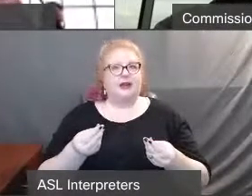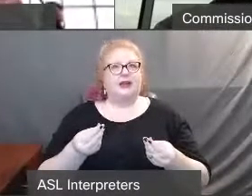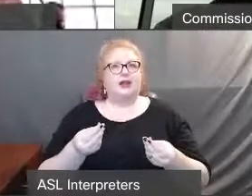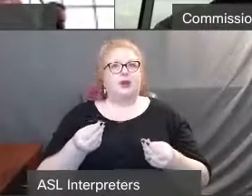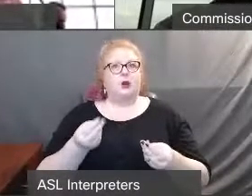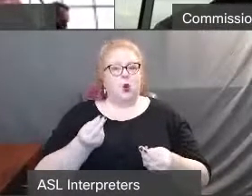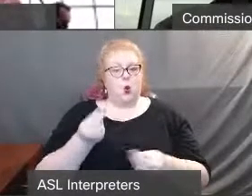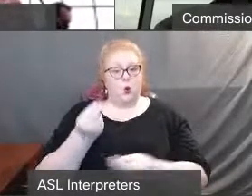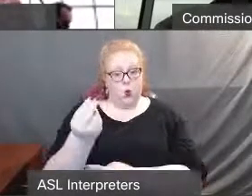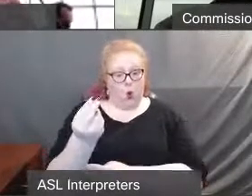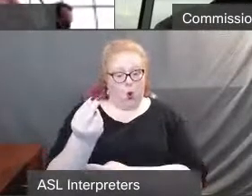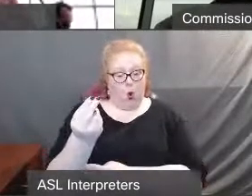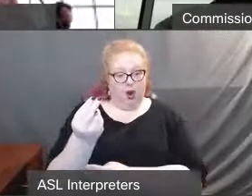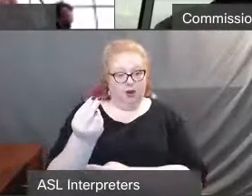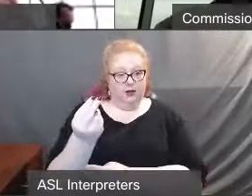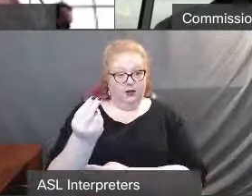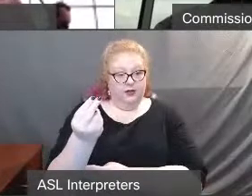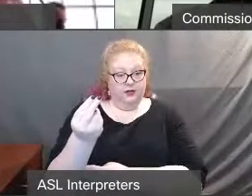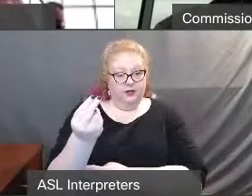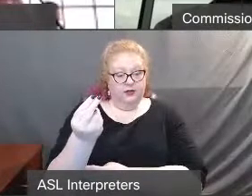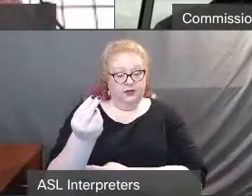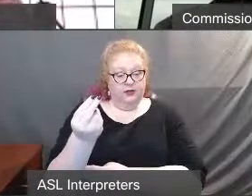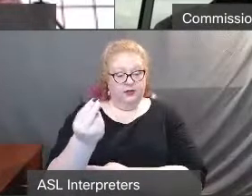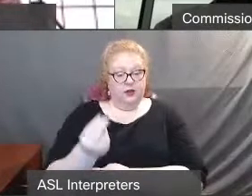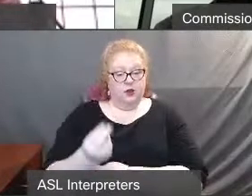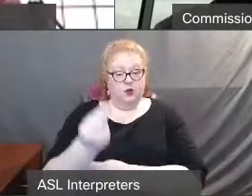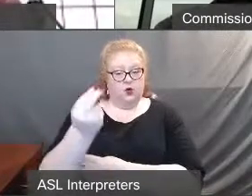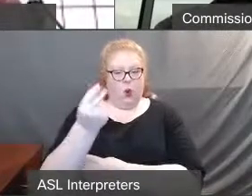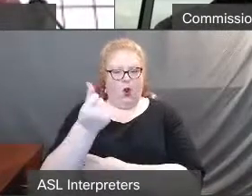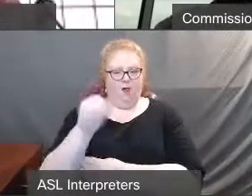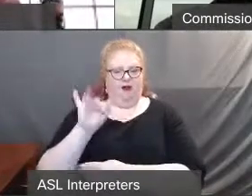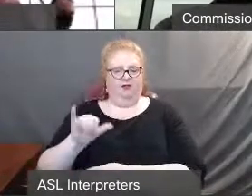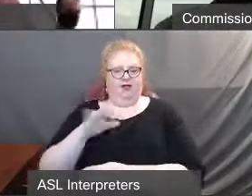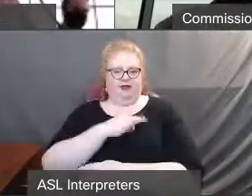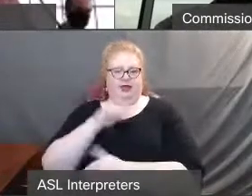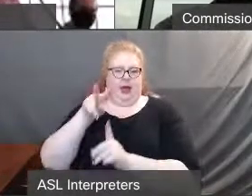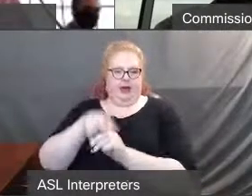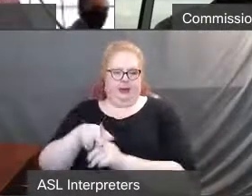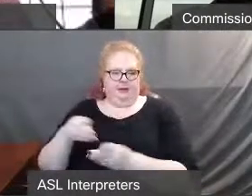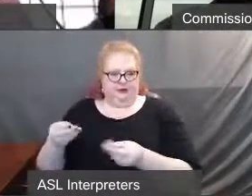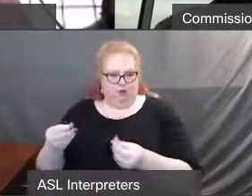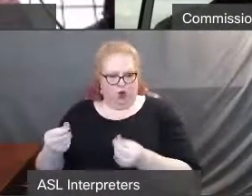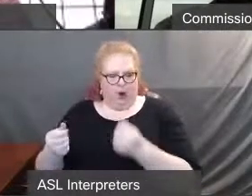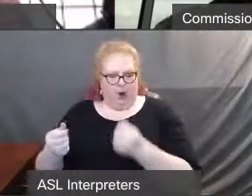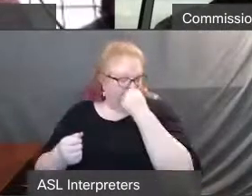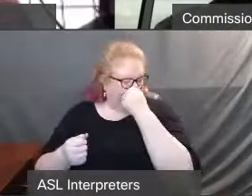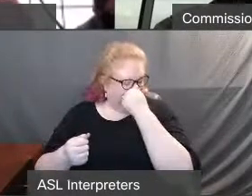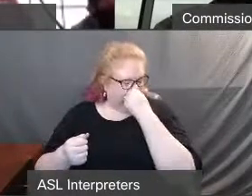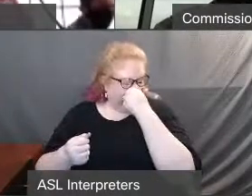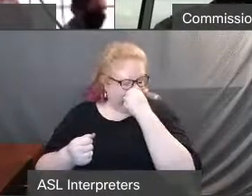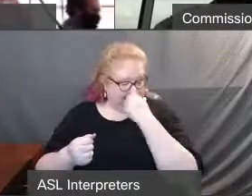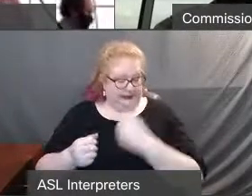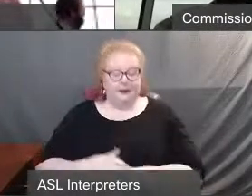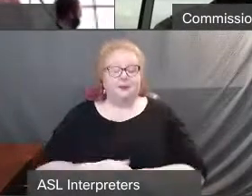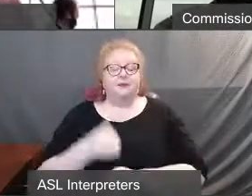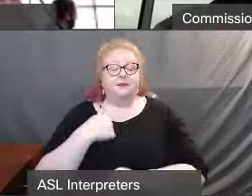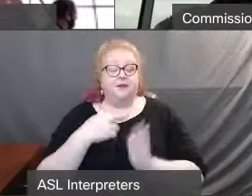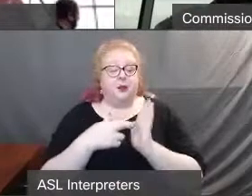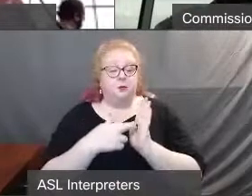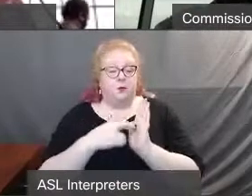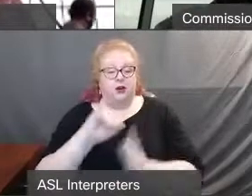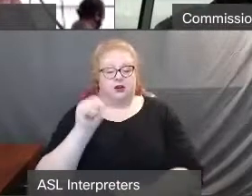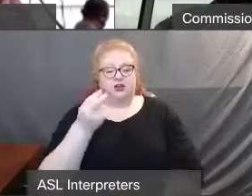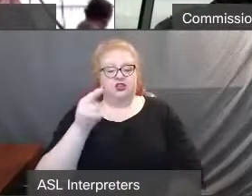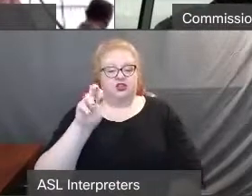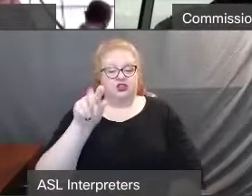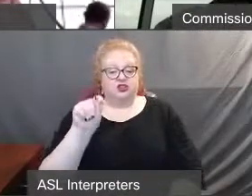north of the applicant's property. And I'm here also representing Ms. Janet Jones,